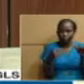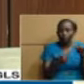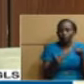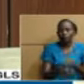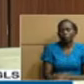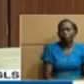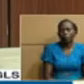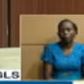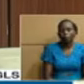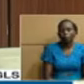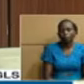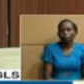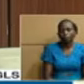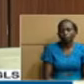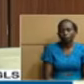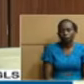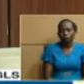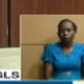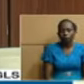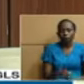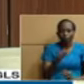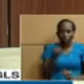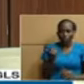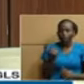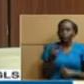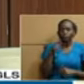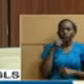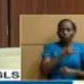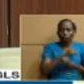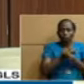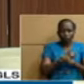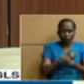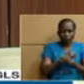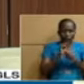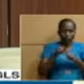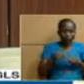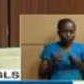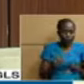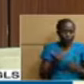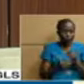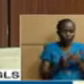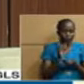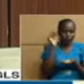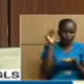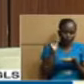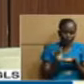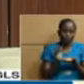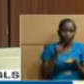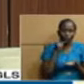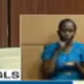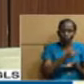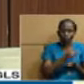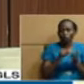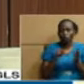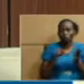care and support. And now, the other aspect is that social protection is supposed to be the process of mitigating social risks